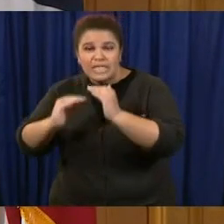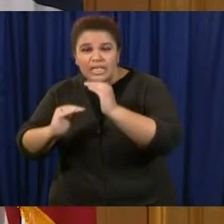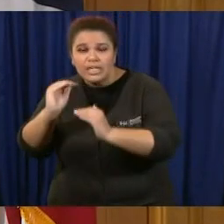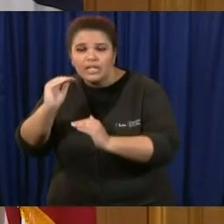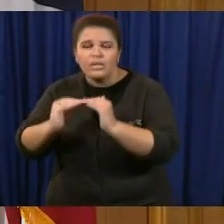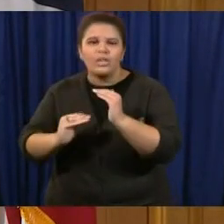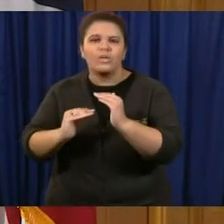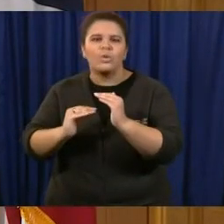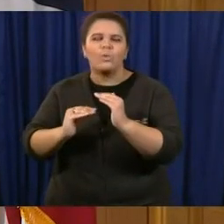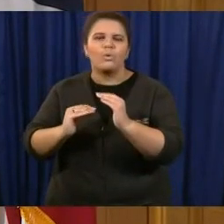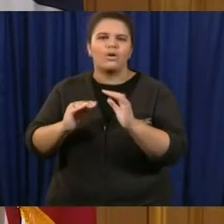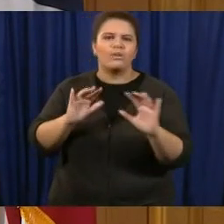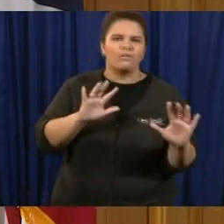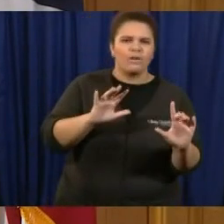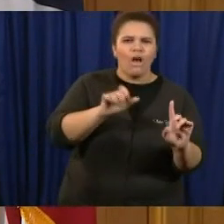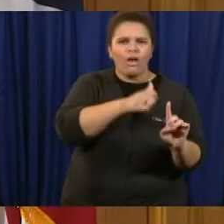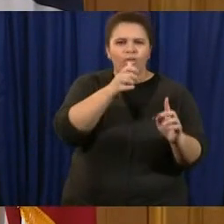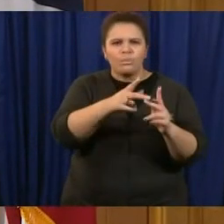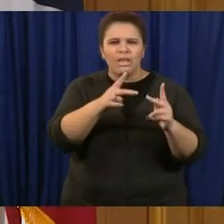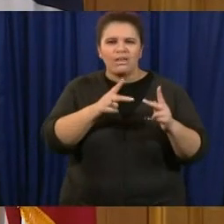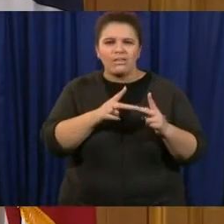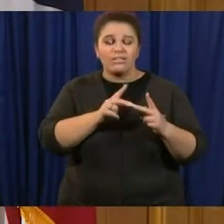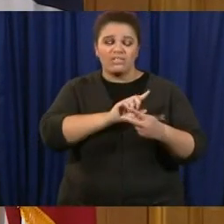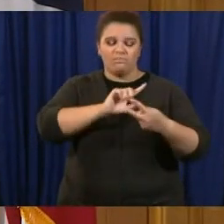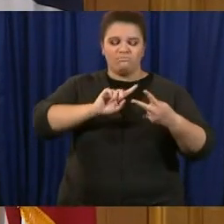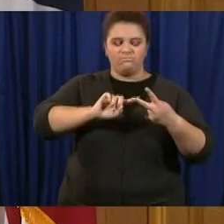in the medical system and the prison to handle this?